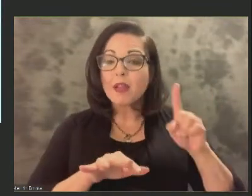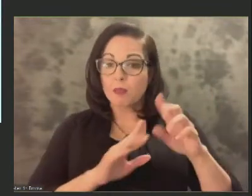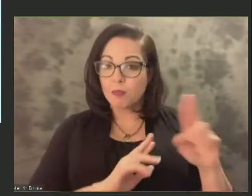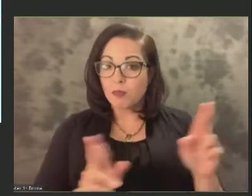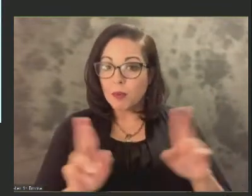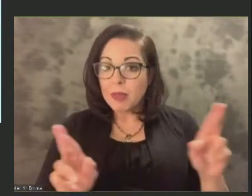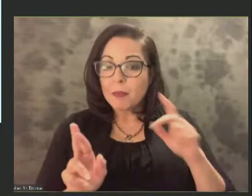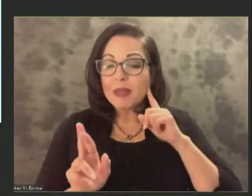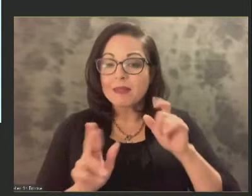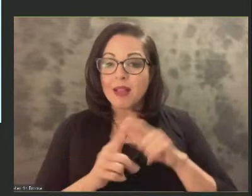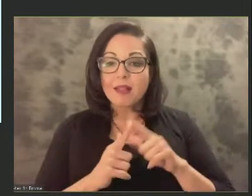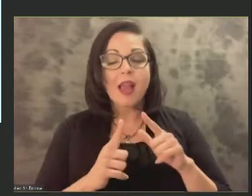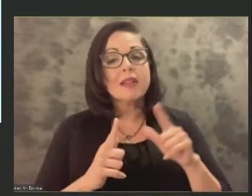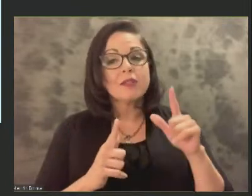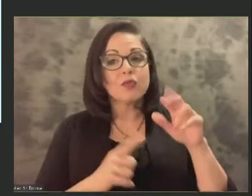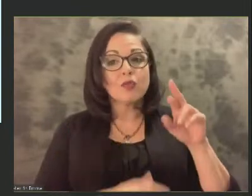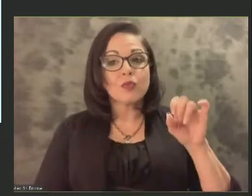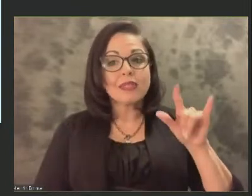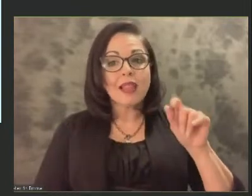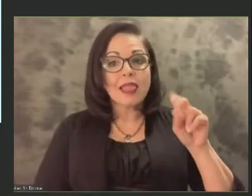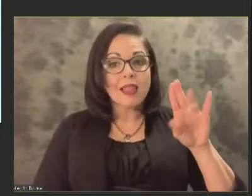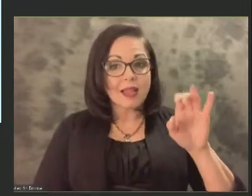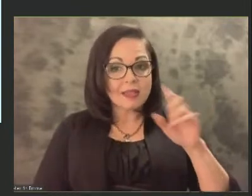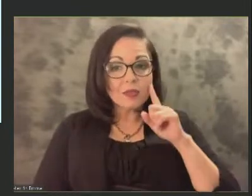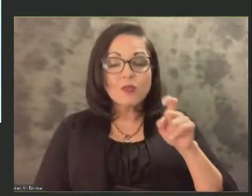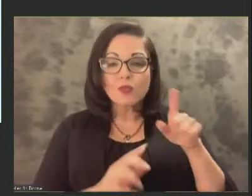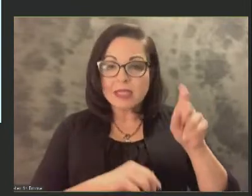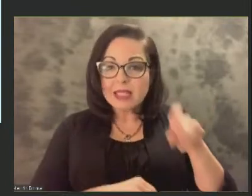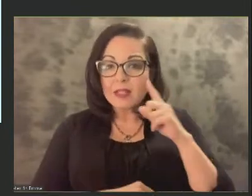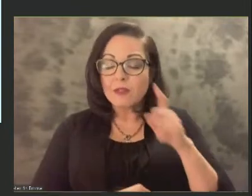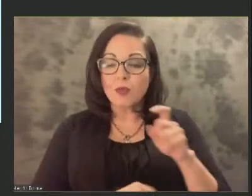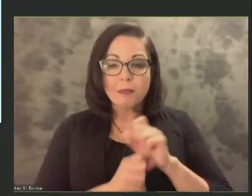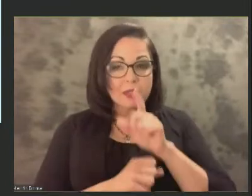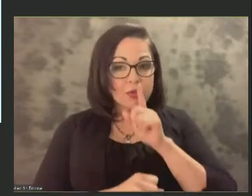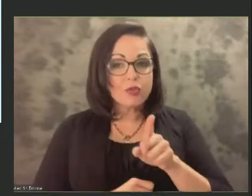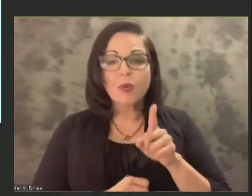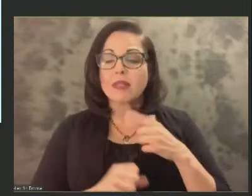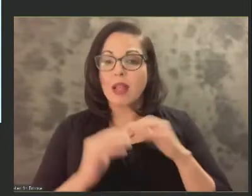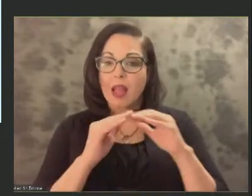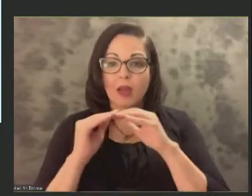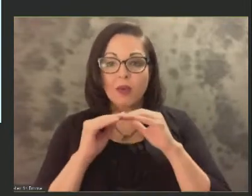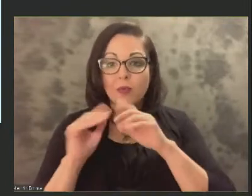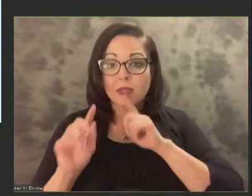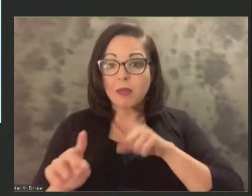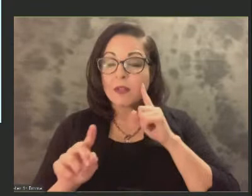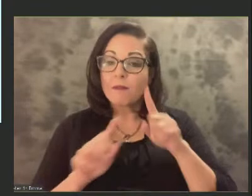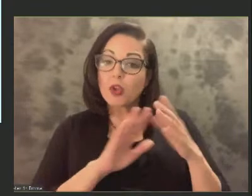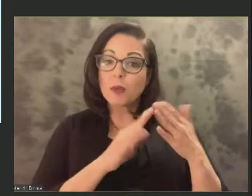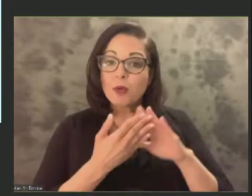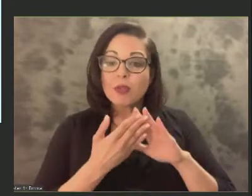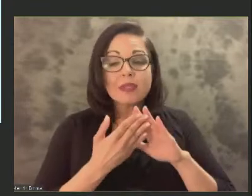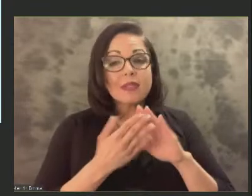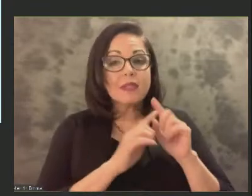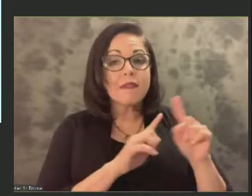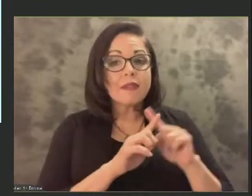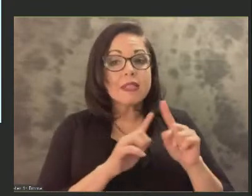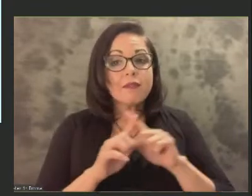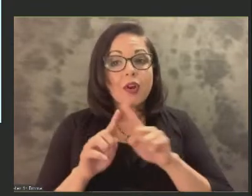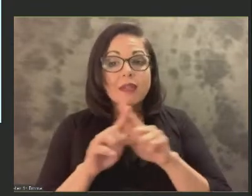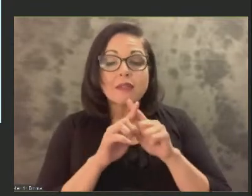resilience needed to ensure equitable response and recovery in communities of color and other